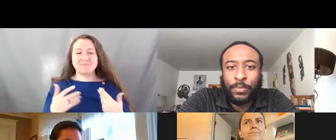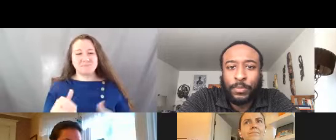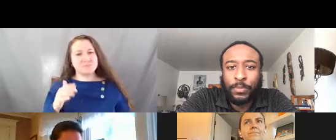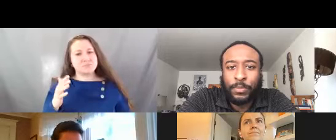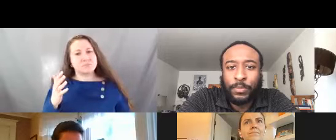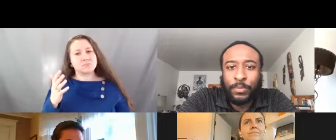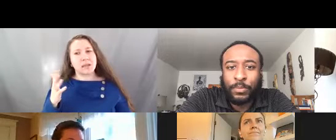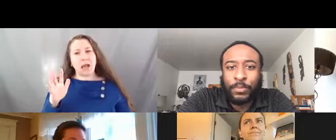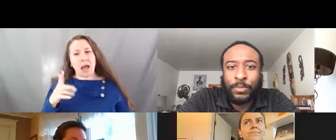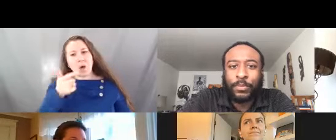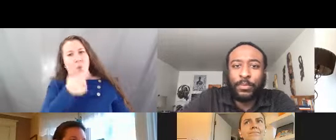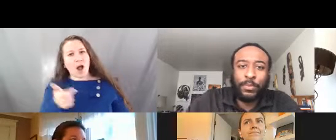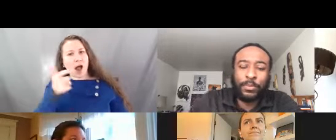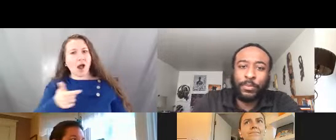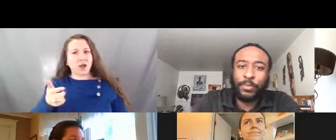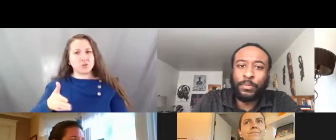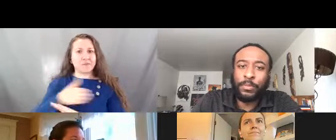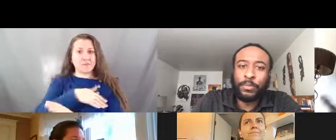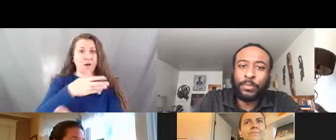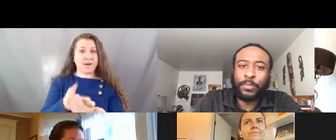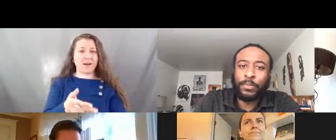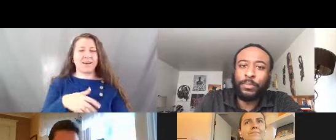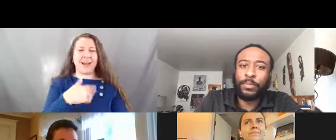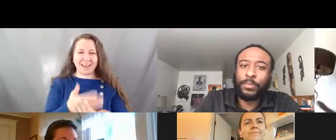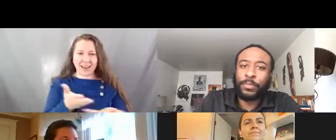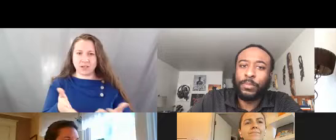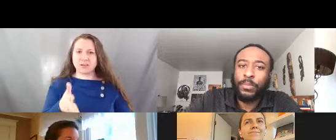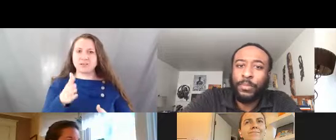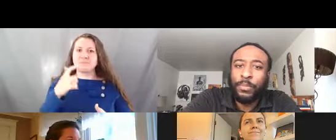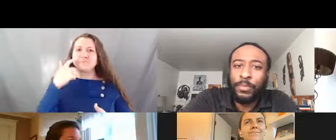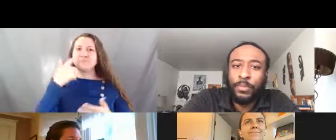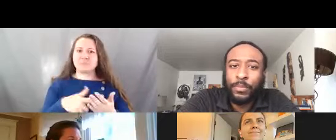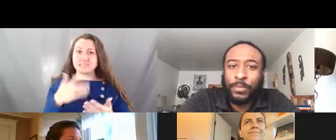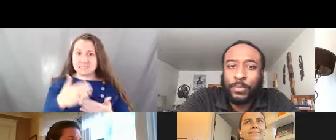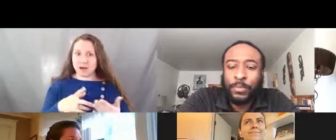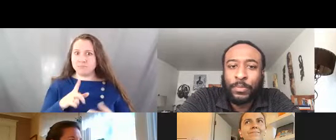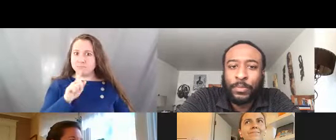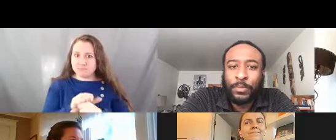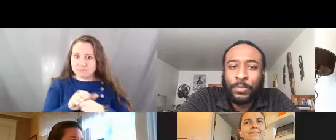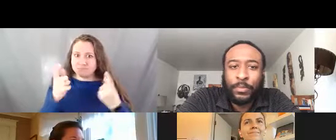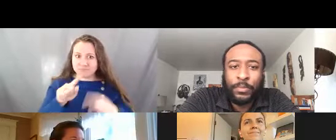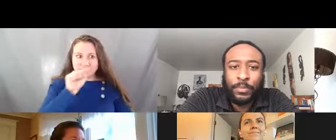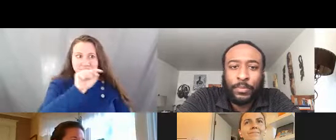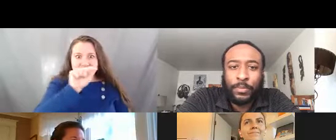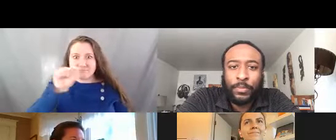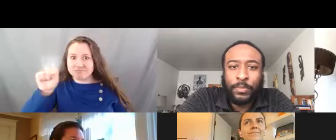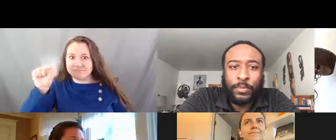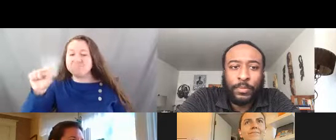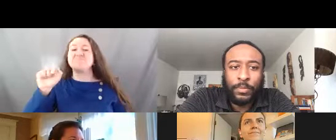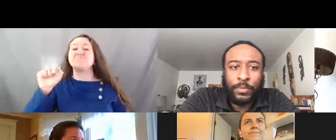are over here anyways. And when I came over here, I kind of saw that in reality. So that was pretty much it.